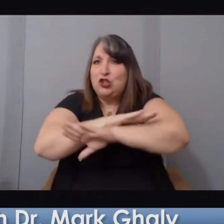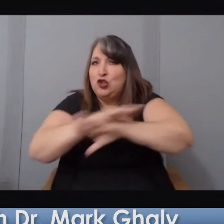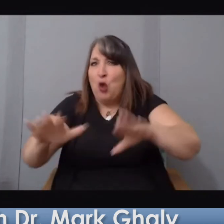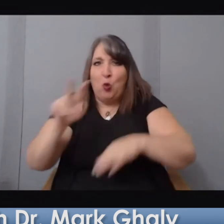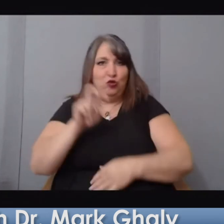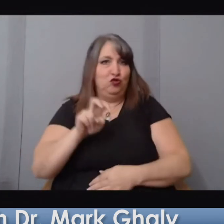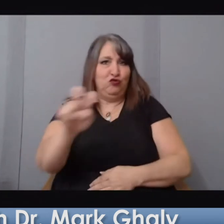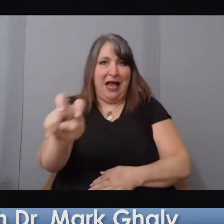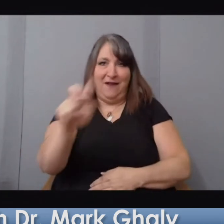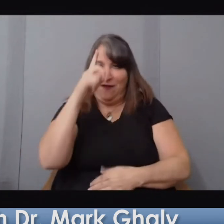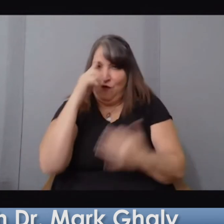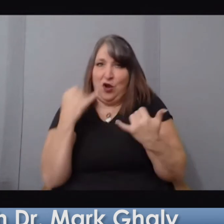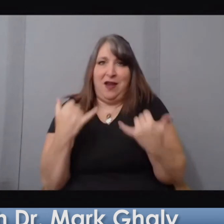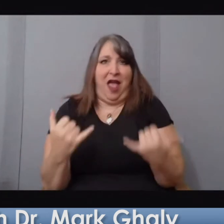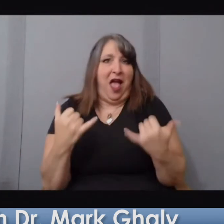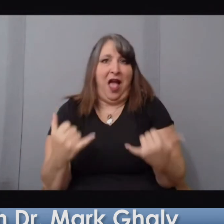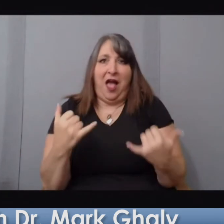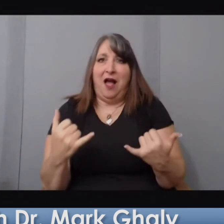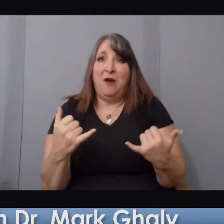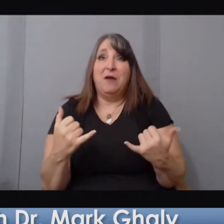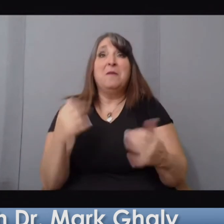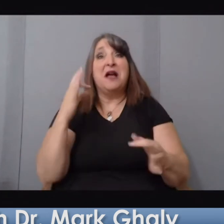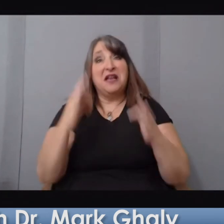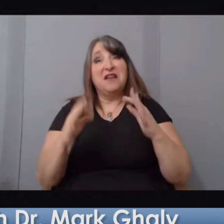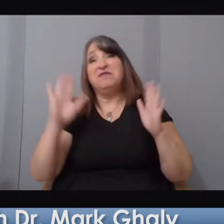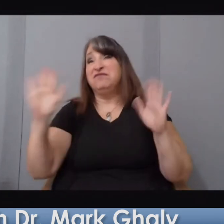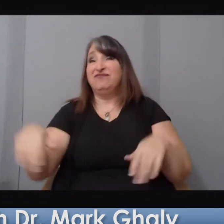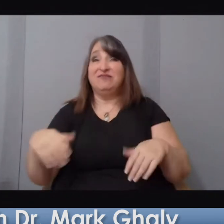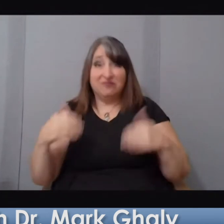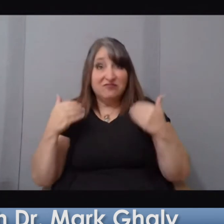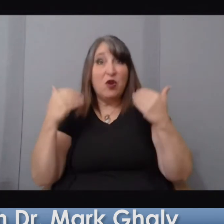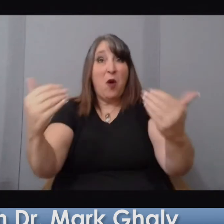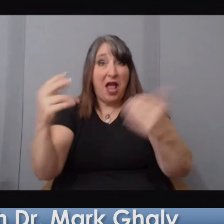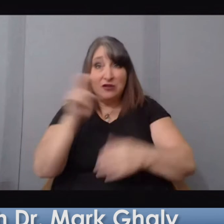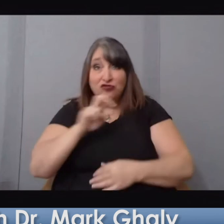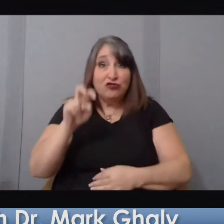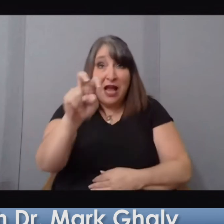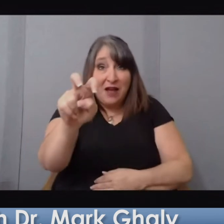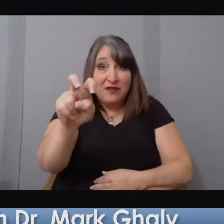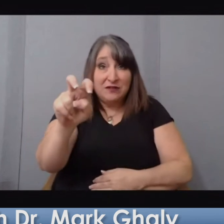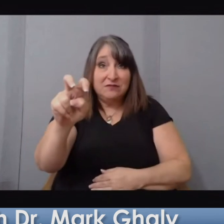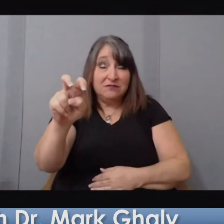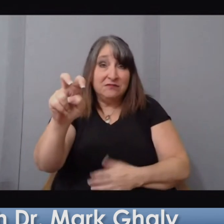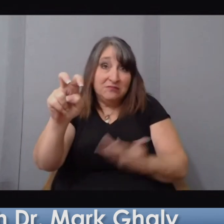But if it turns out that you do and you make that decision, we do urge